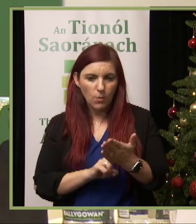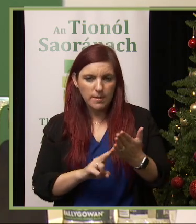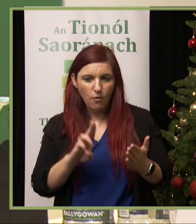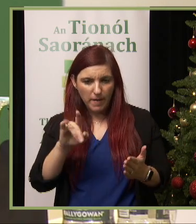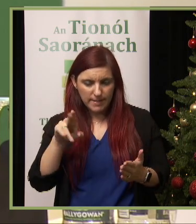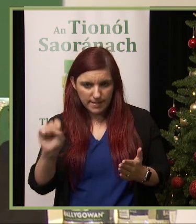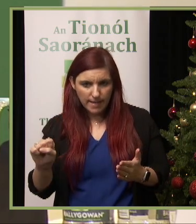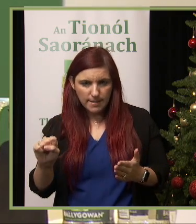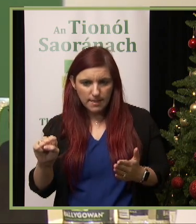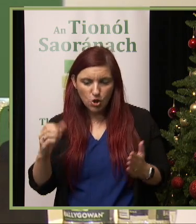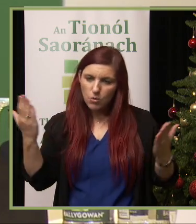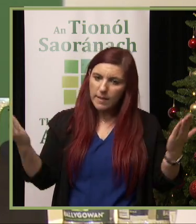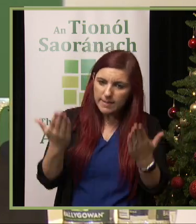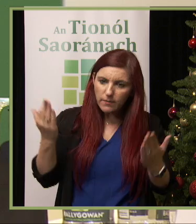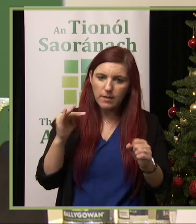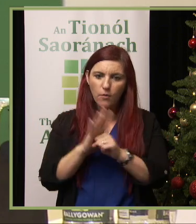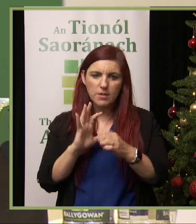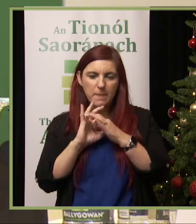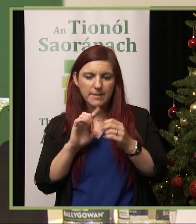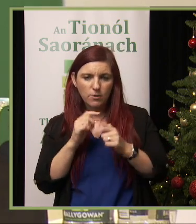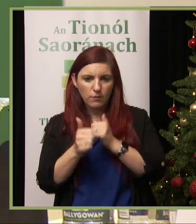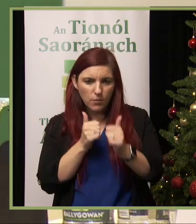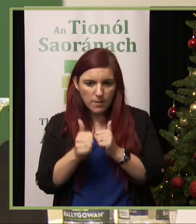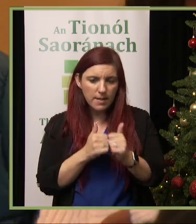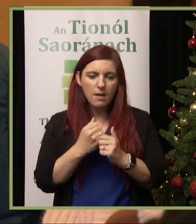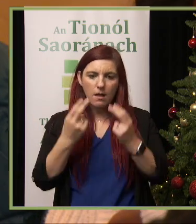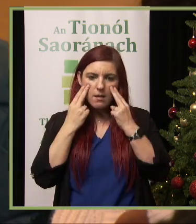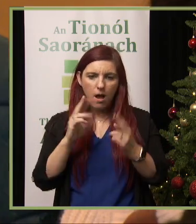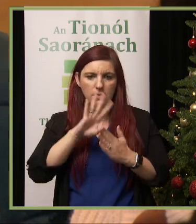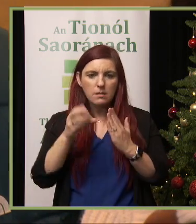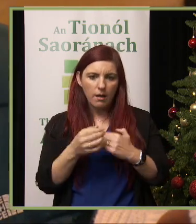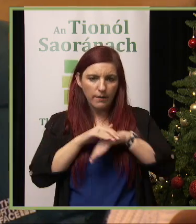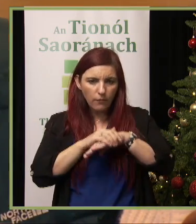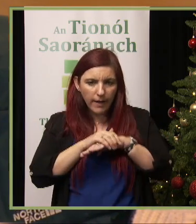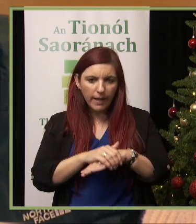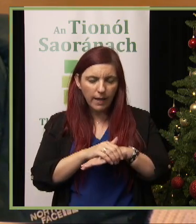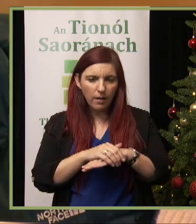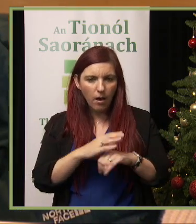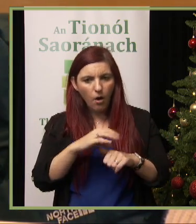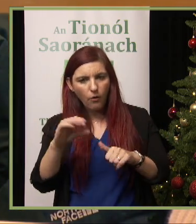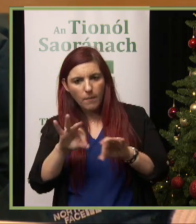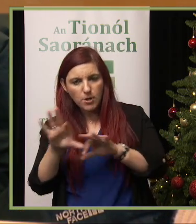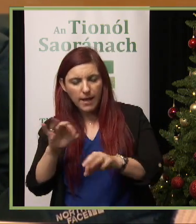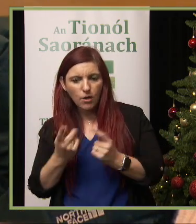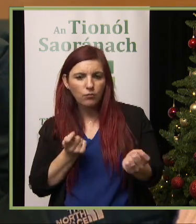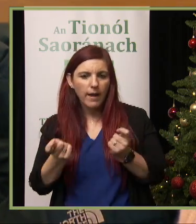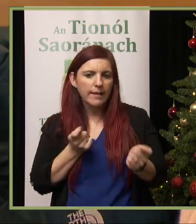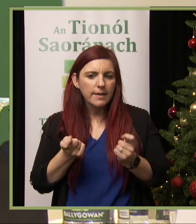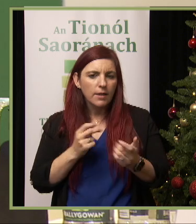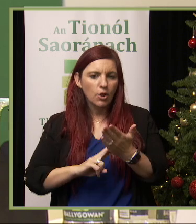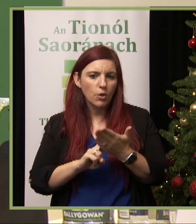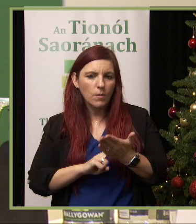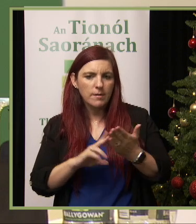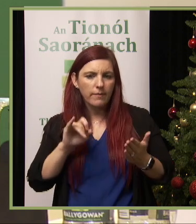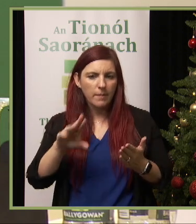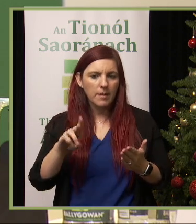for domestic and industrial use natural, cost-friendly alternatives, while also regulating the use of chemical pesticides and